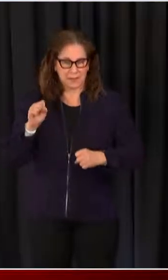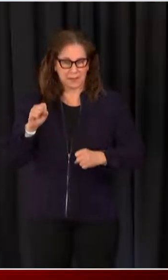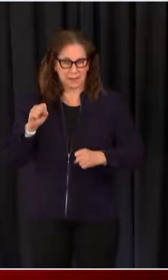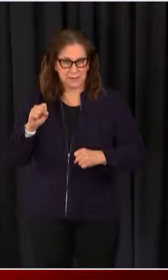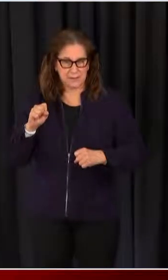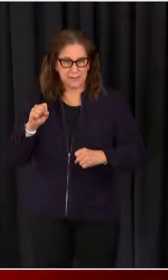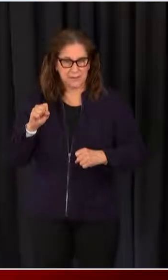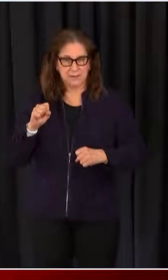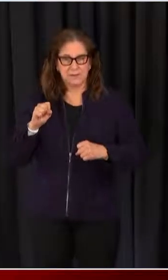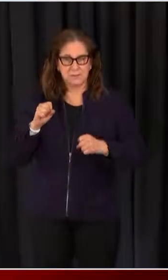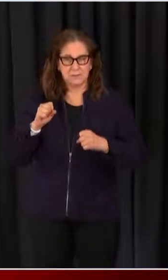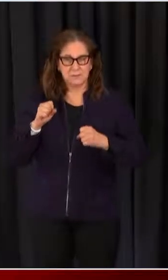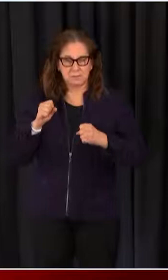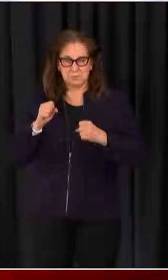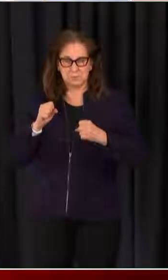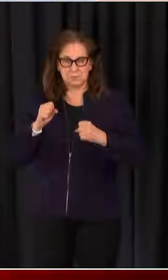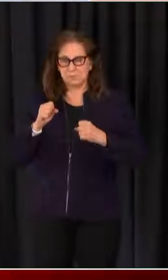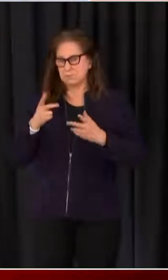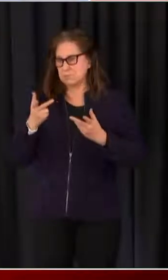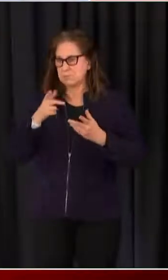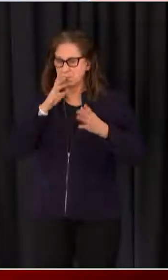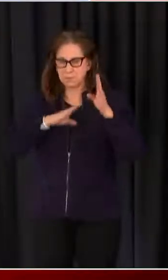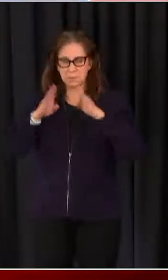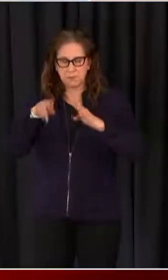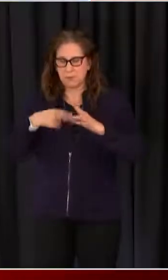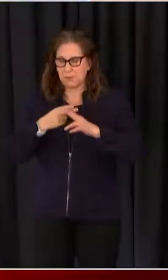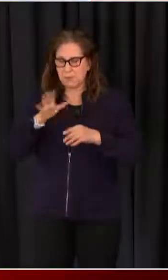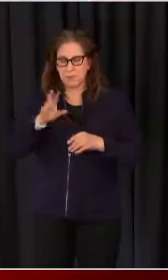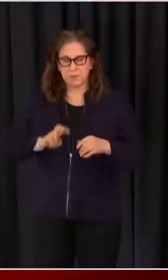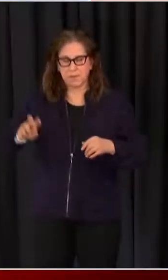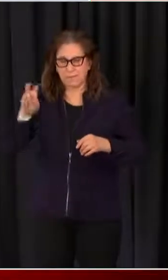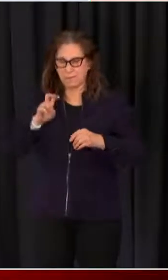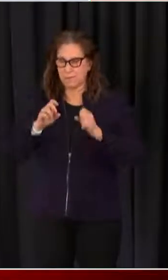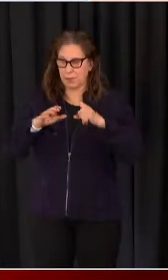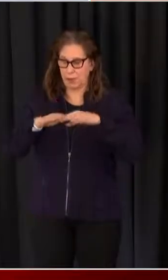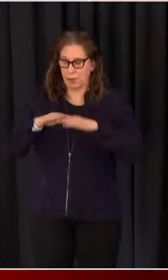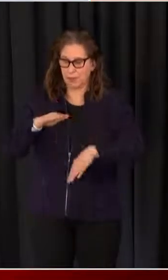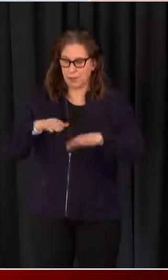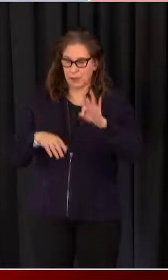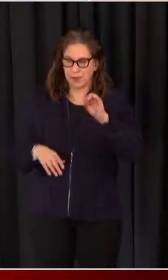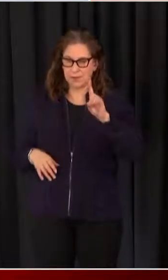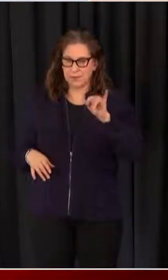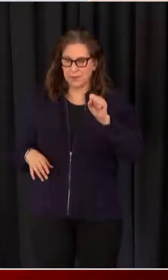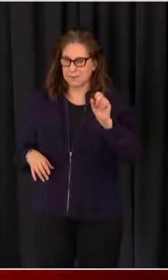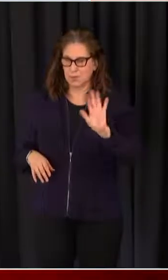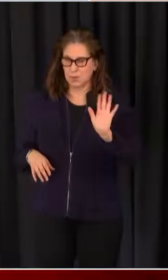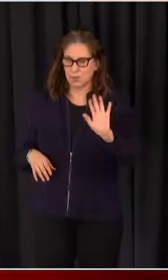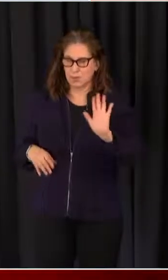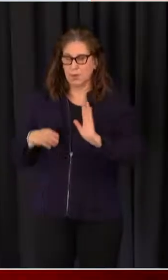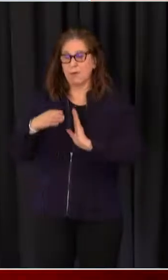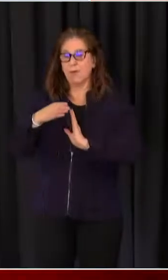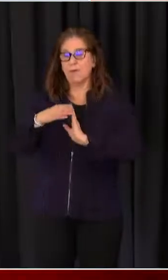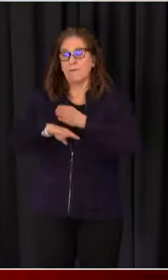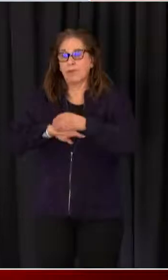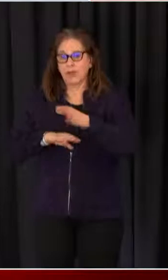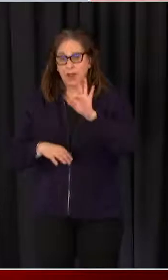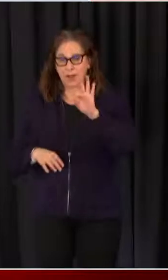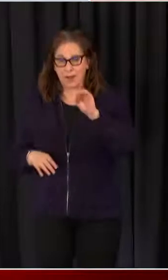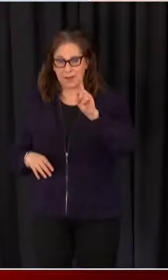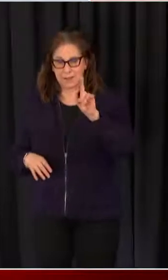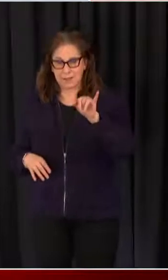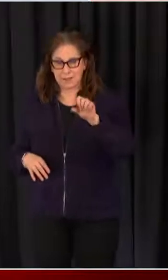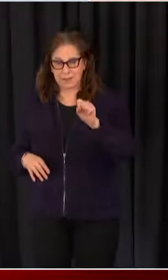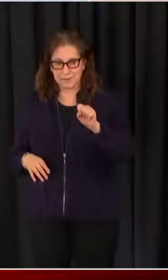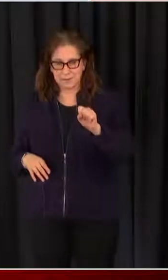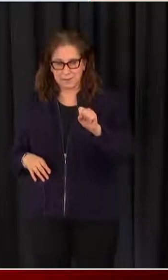Dr. Nesbitt. Let me say a couple of words about high school sports. We've already